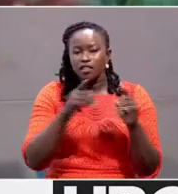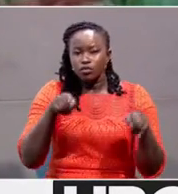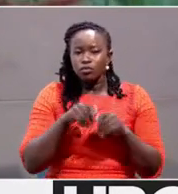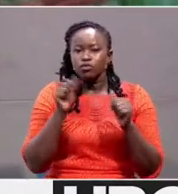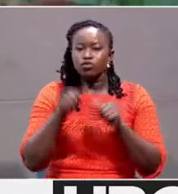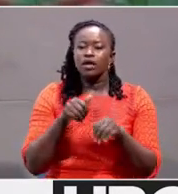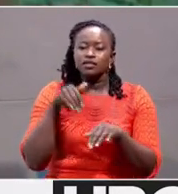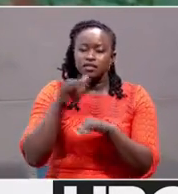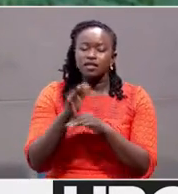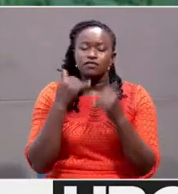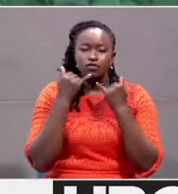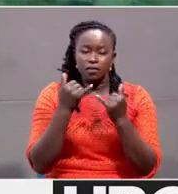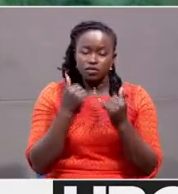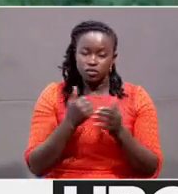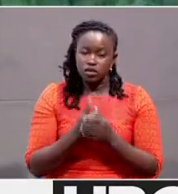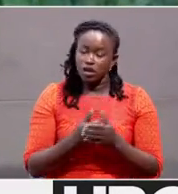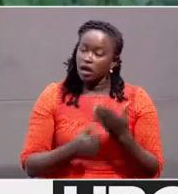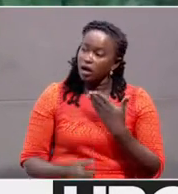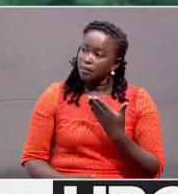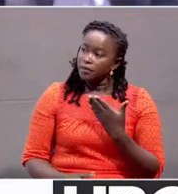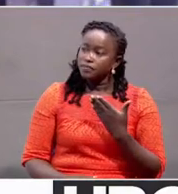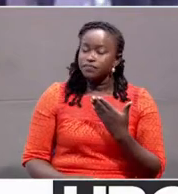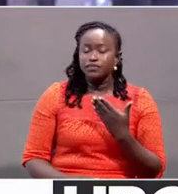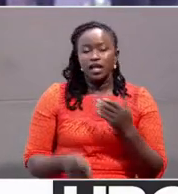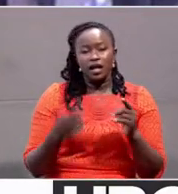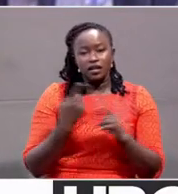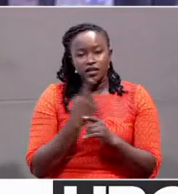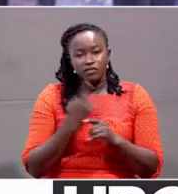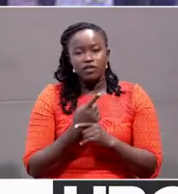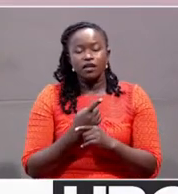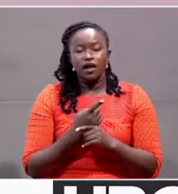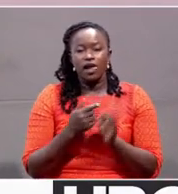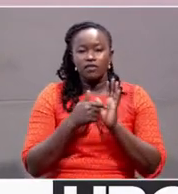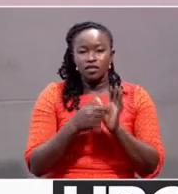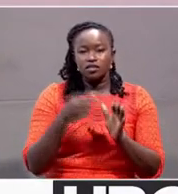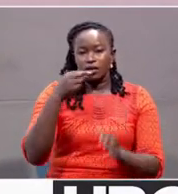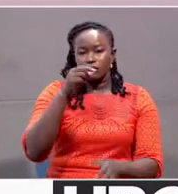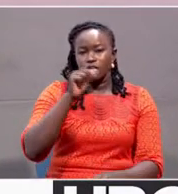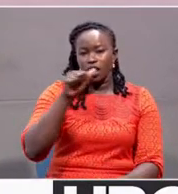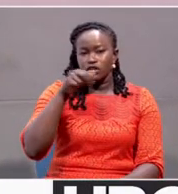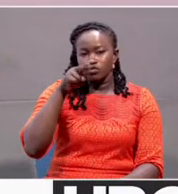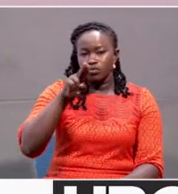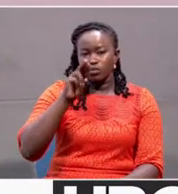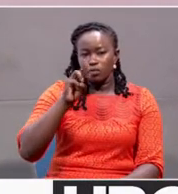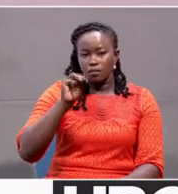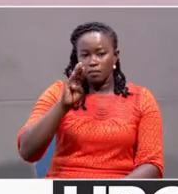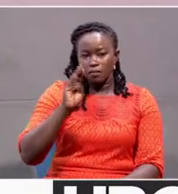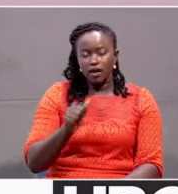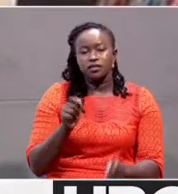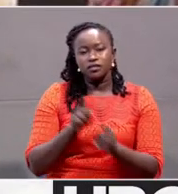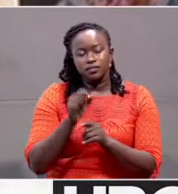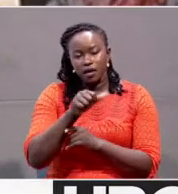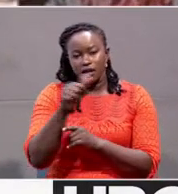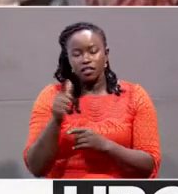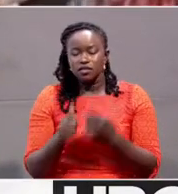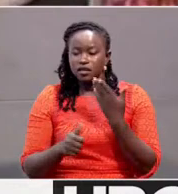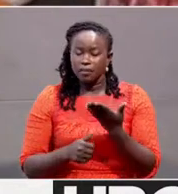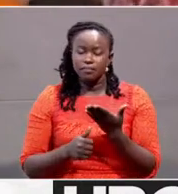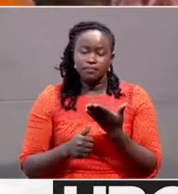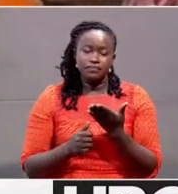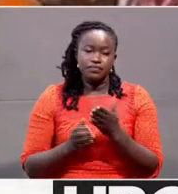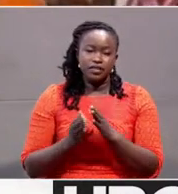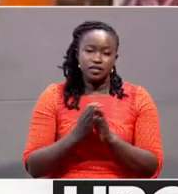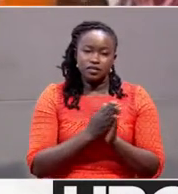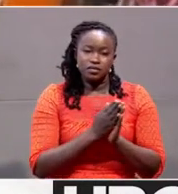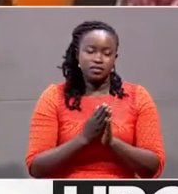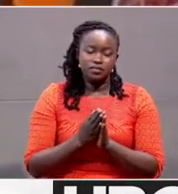function attracted bloggers associations and prominent bloggers like Frank Gashumba, among others. Salongo Freddy